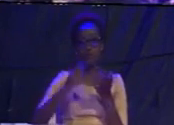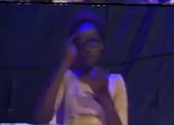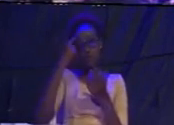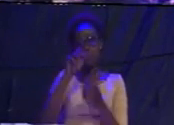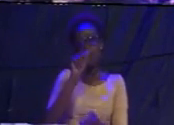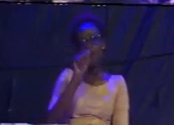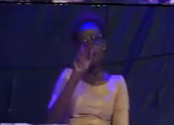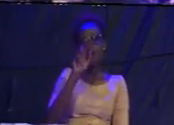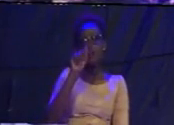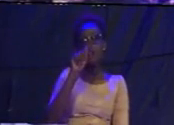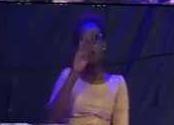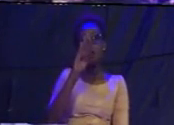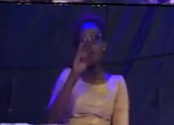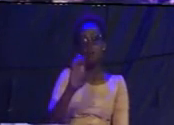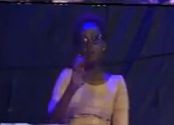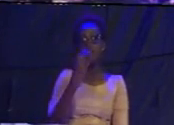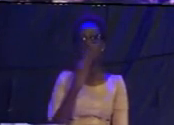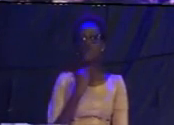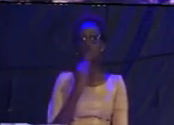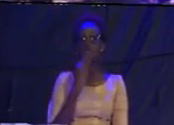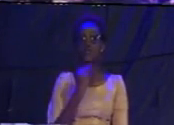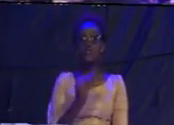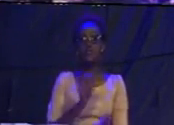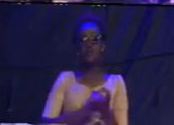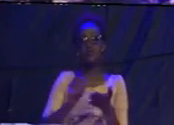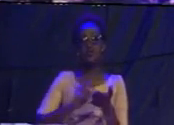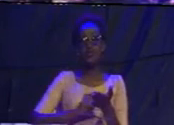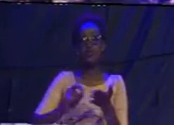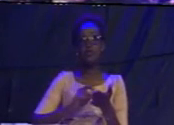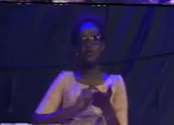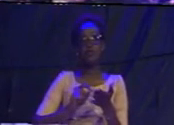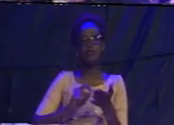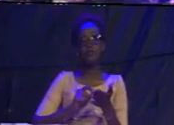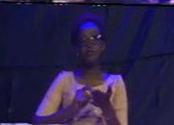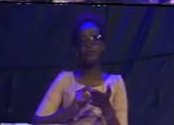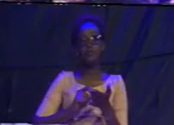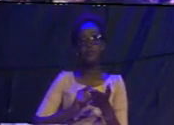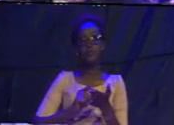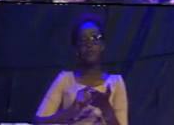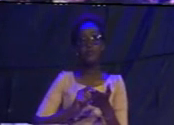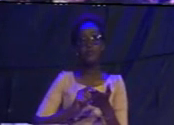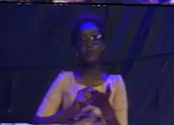In Jewish rabbis' books, writings,